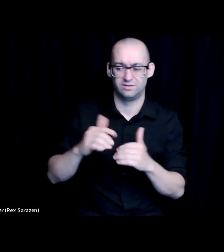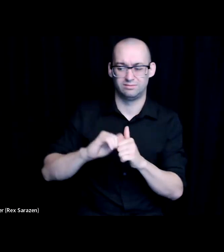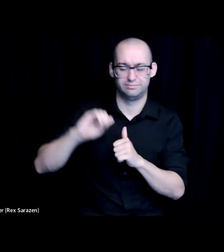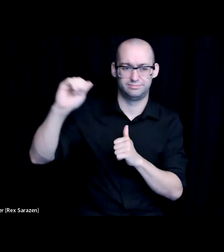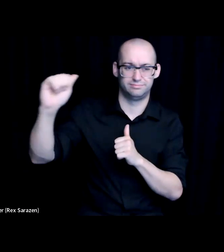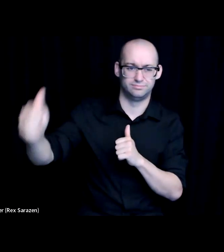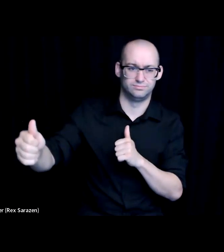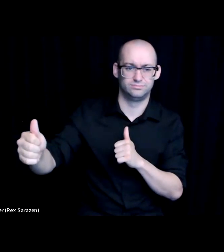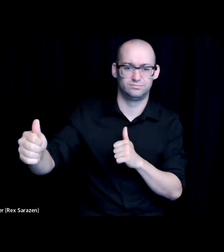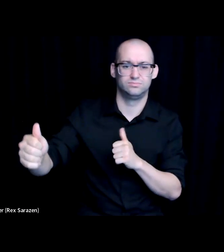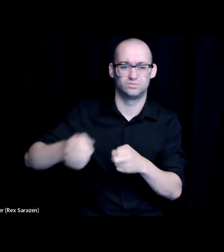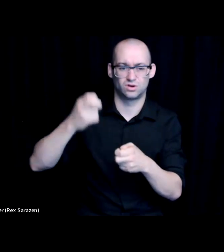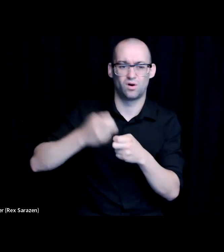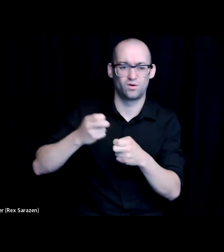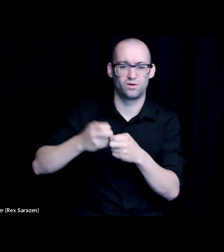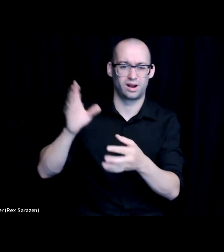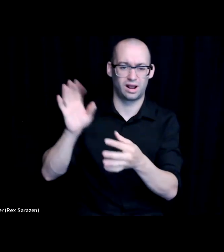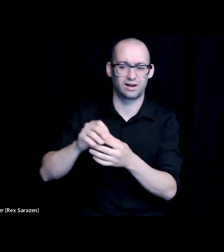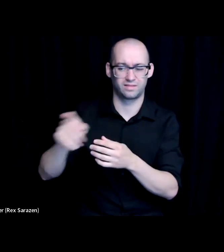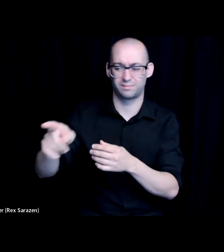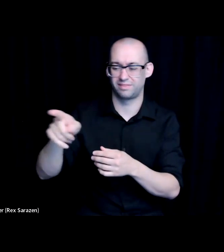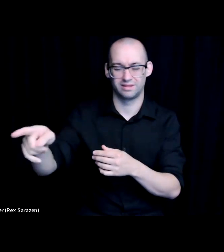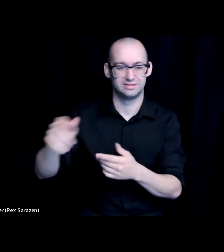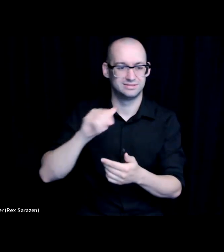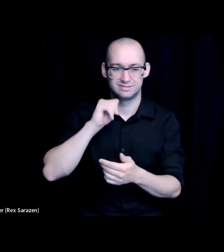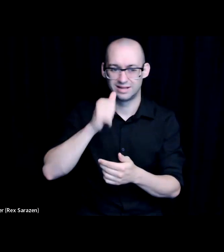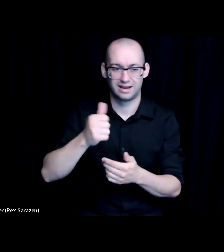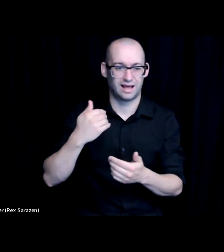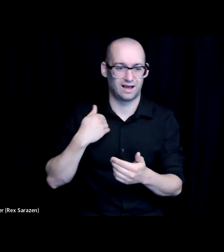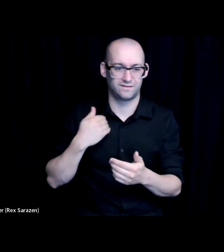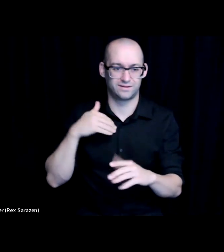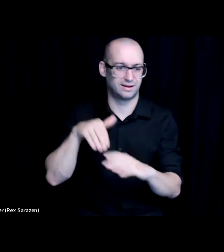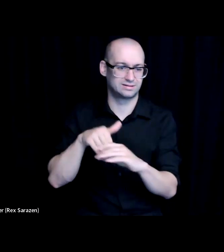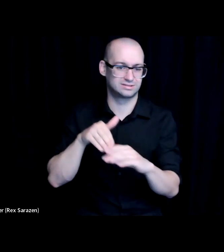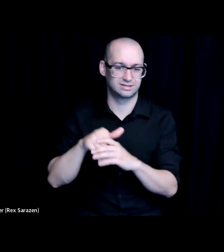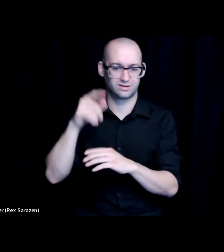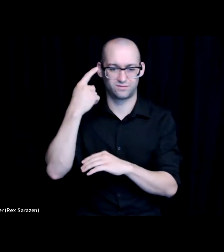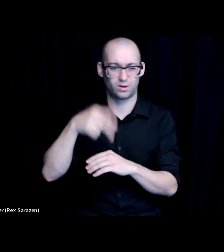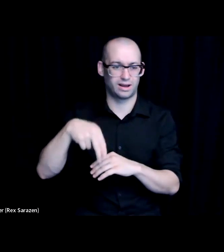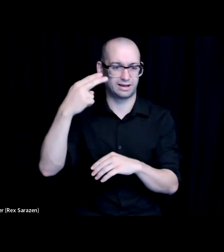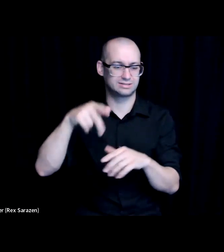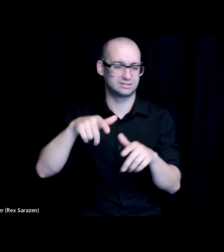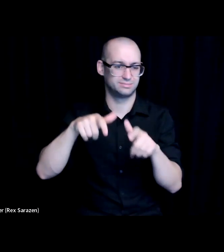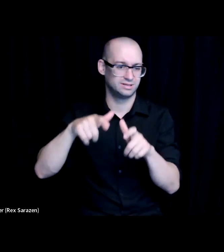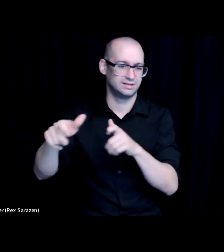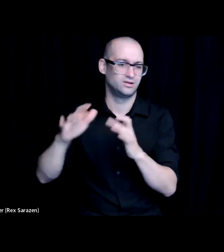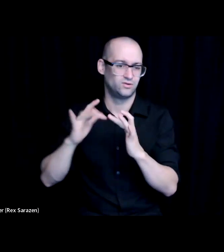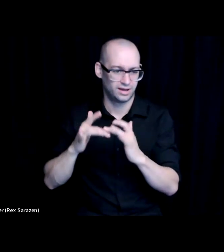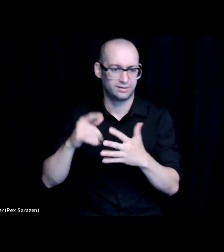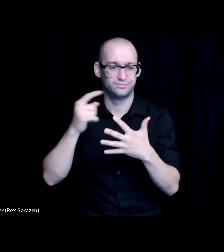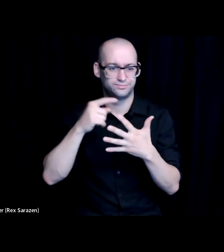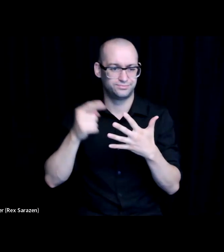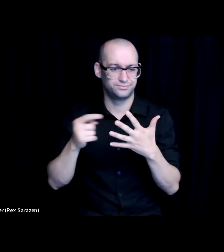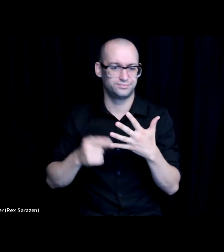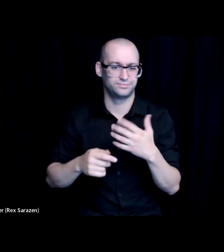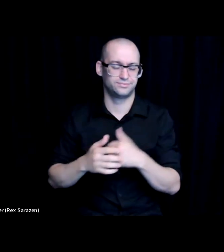are those that are exactly less likely to have access to digital to digital equity. And so it's sort of, it's a